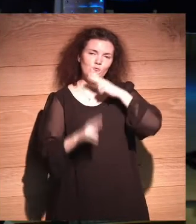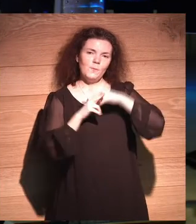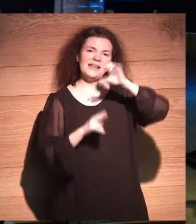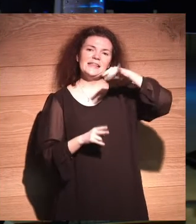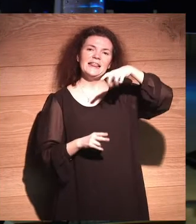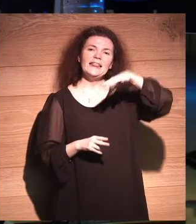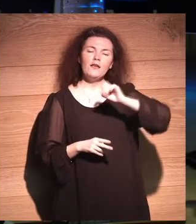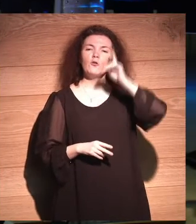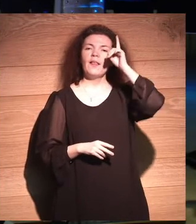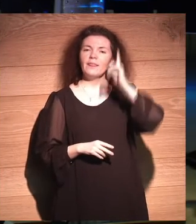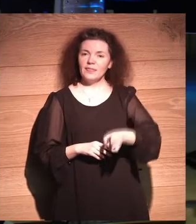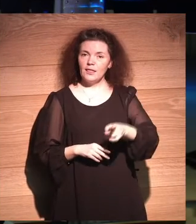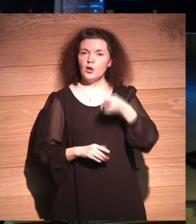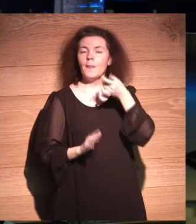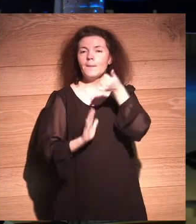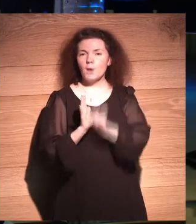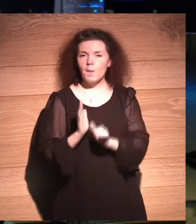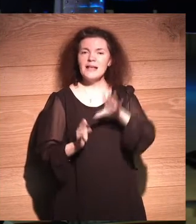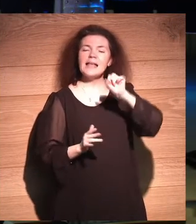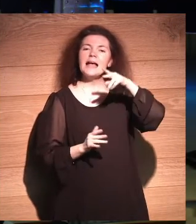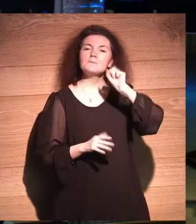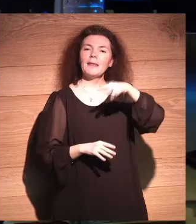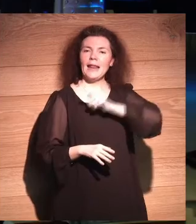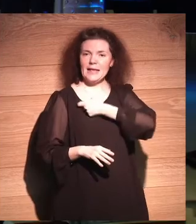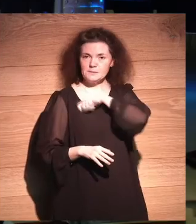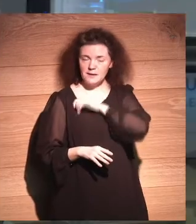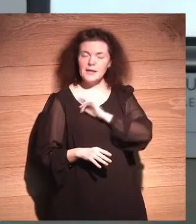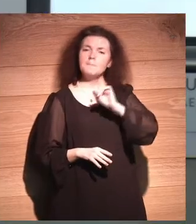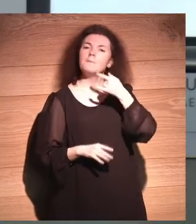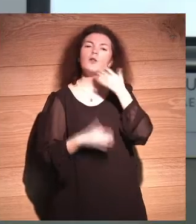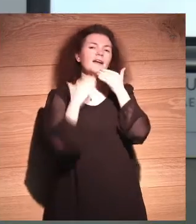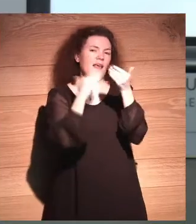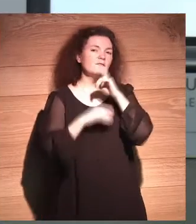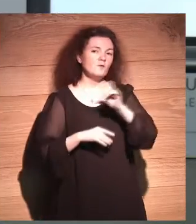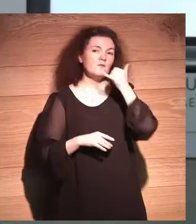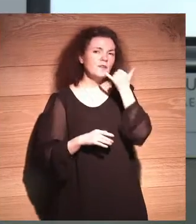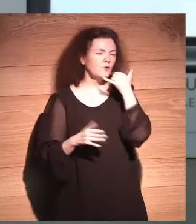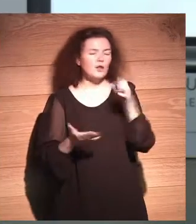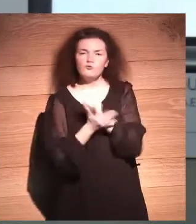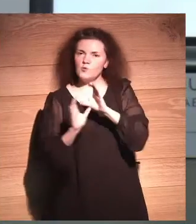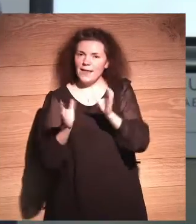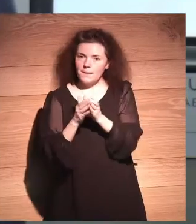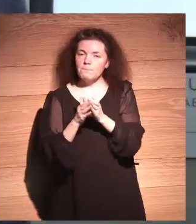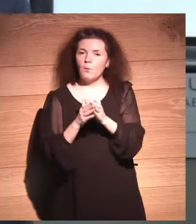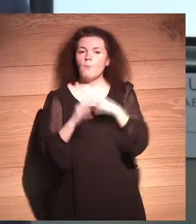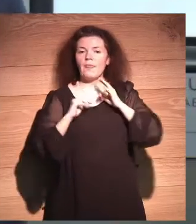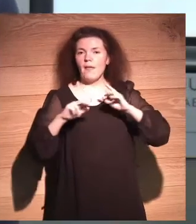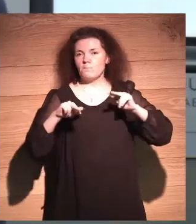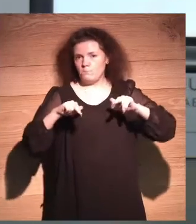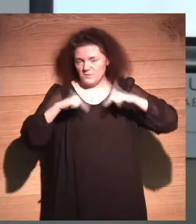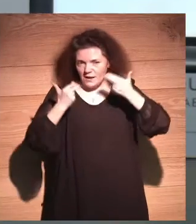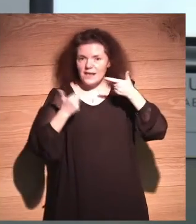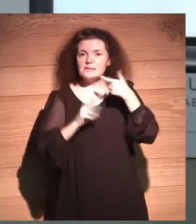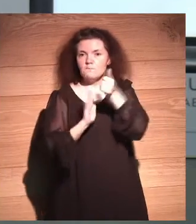Hello, everybody. I'm Santiago Liniers, Director of Programs in Aspen Institute, España. I want to thank